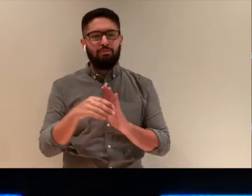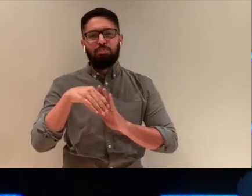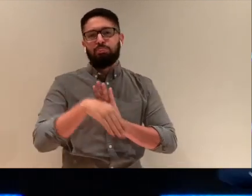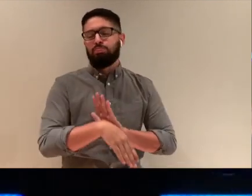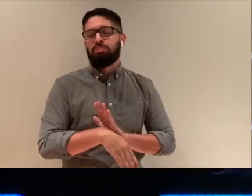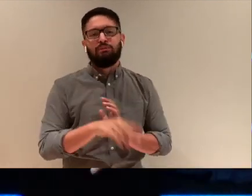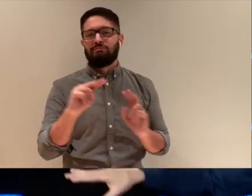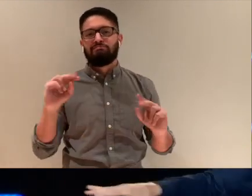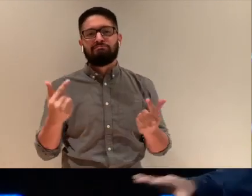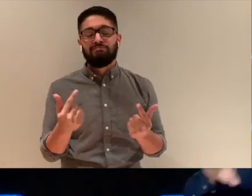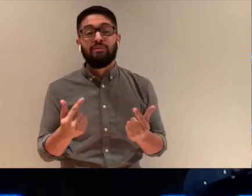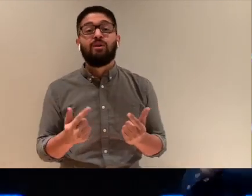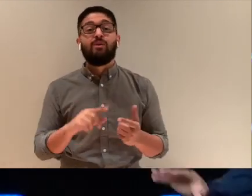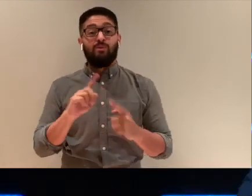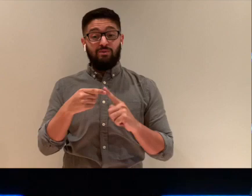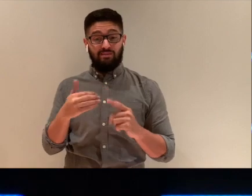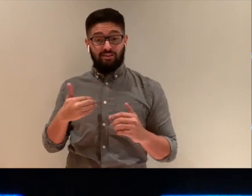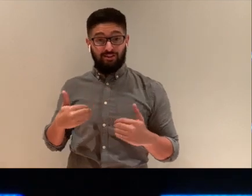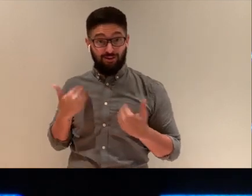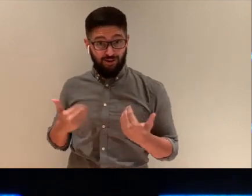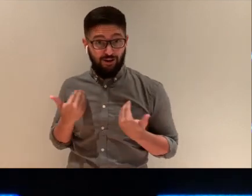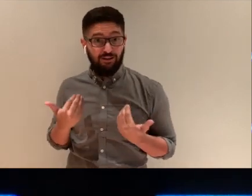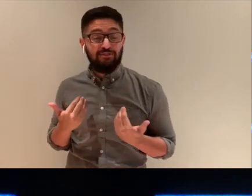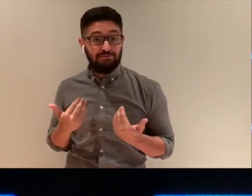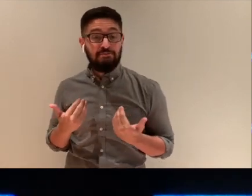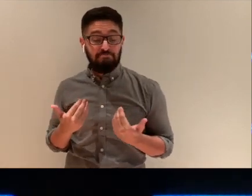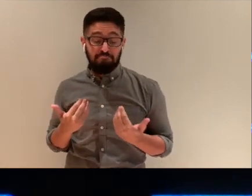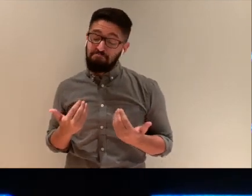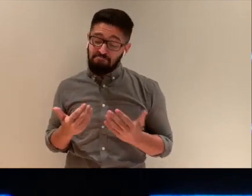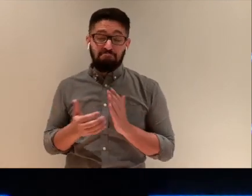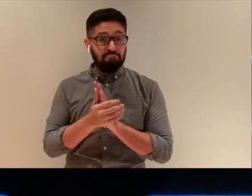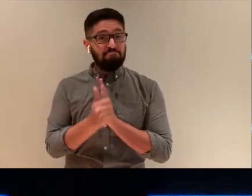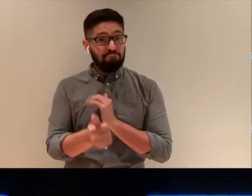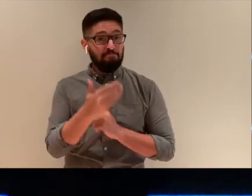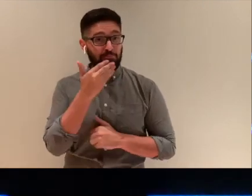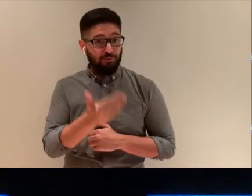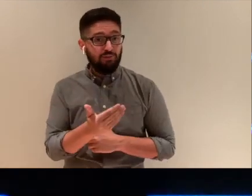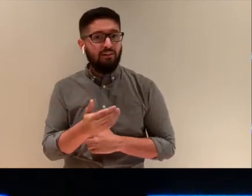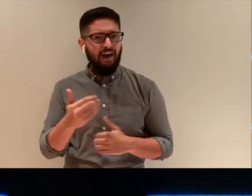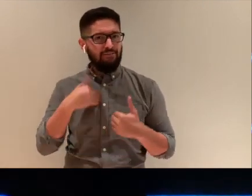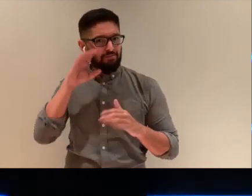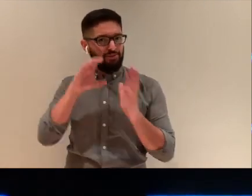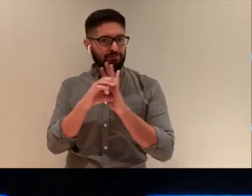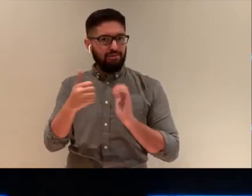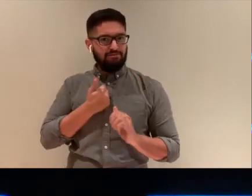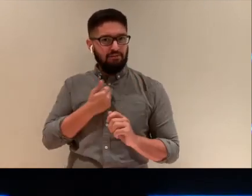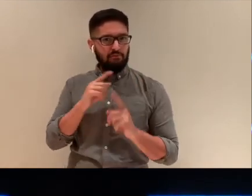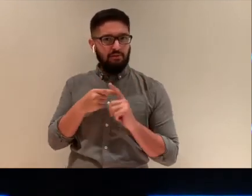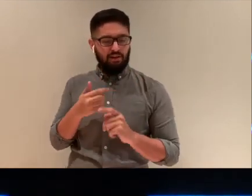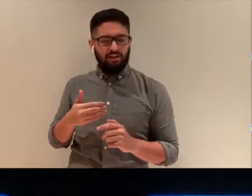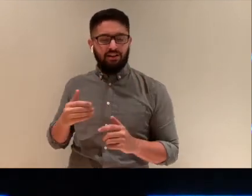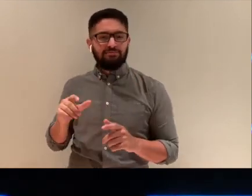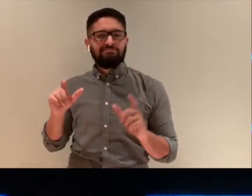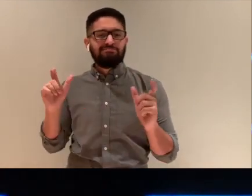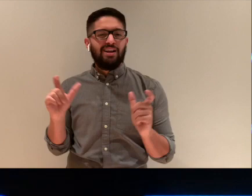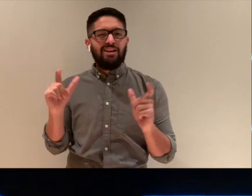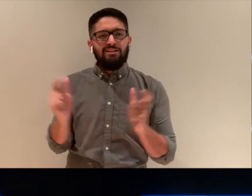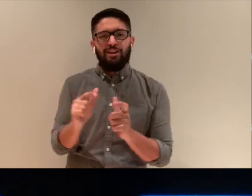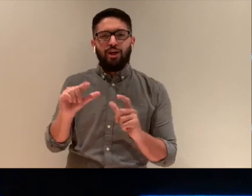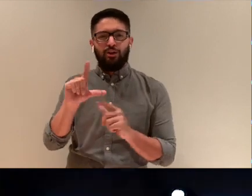that talent went out the window. I was no good. But when I was young, I was actually pretty good. In fact, I have a picture of myself